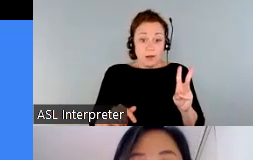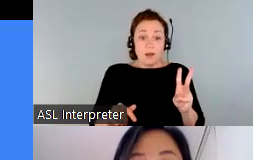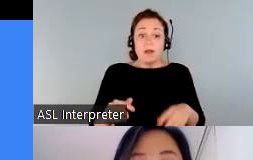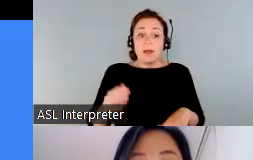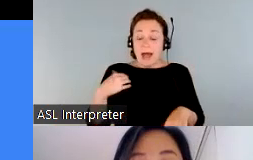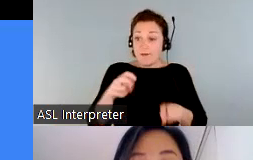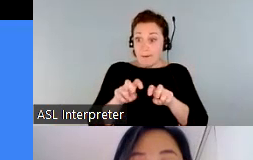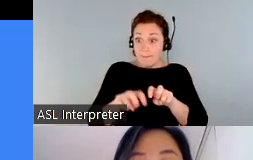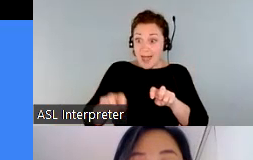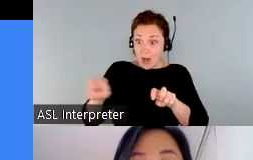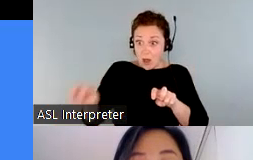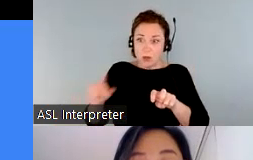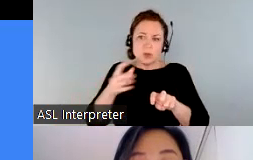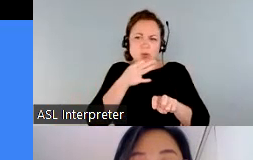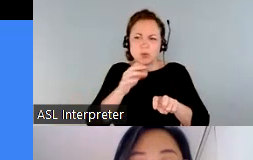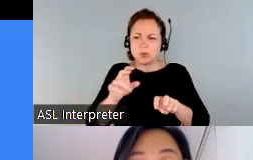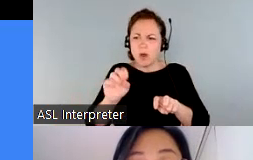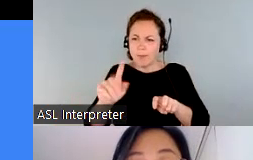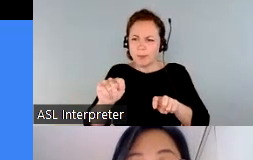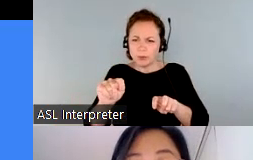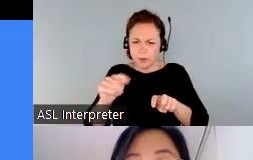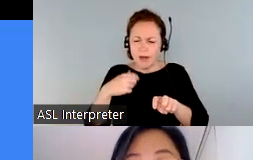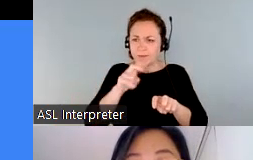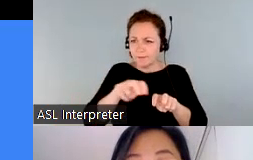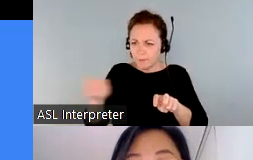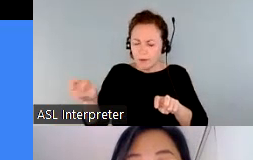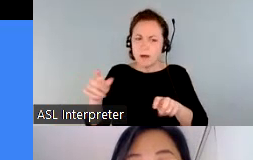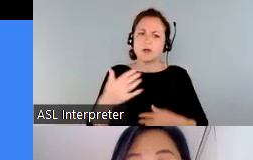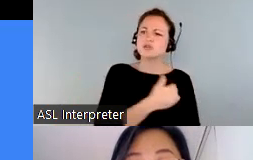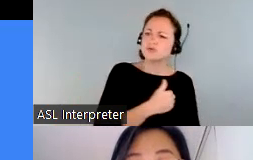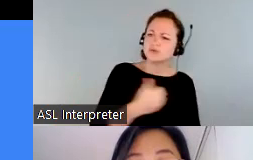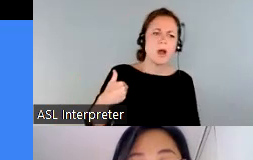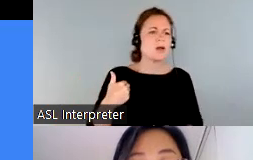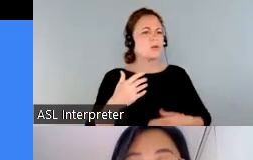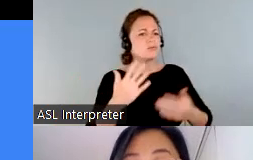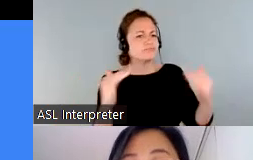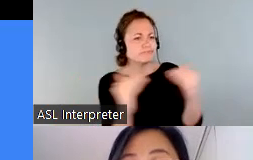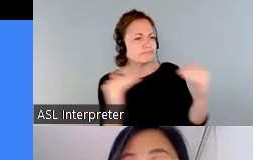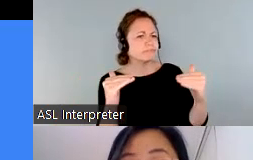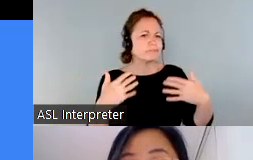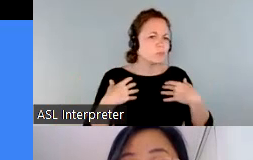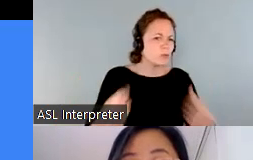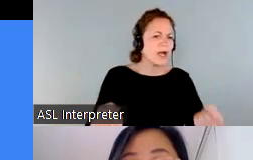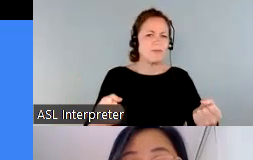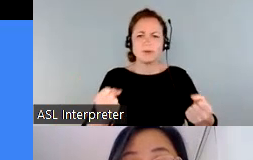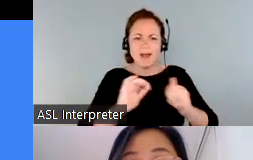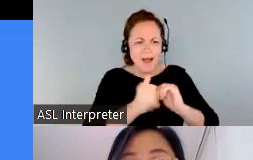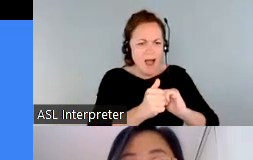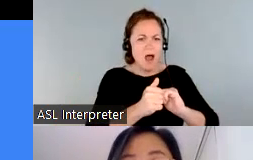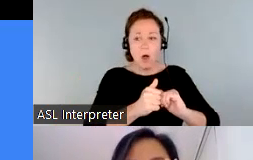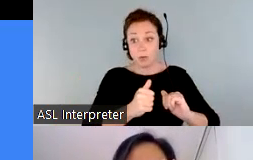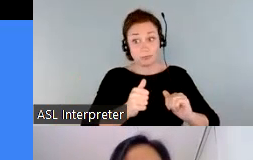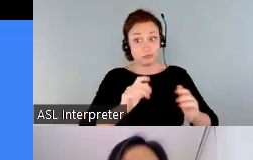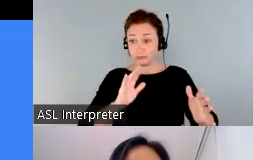election series coming up in October. It's called "What Does Toronto Need for a Just and Equitable Recovery? Bold Ideas for Change."